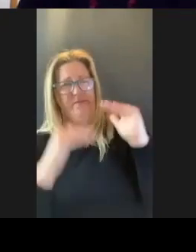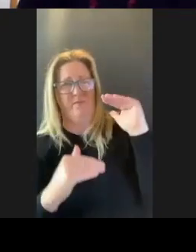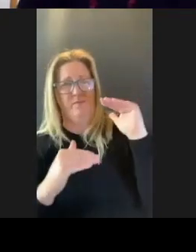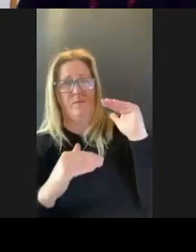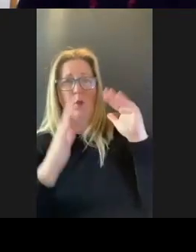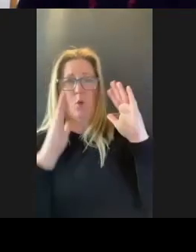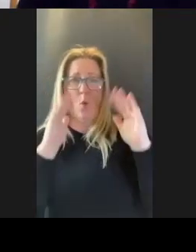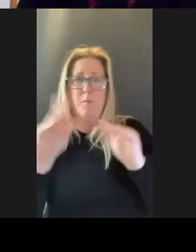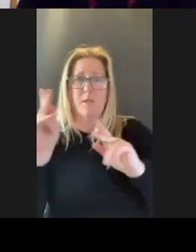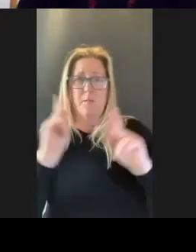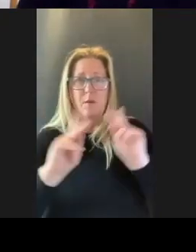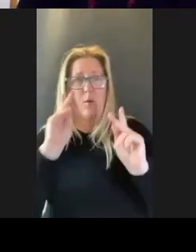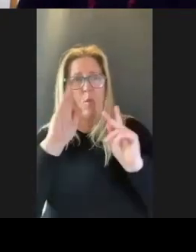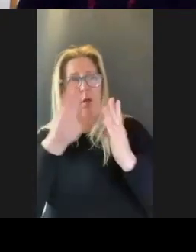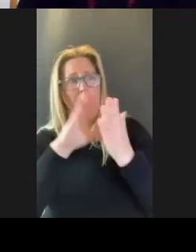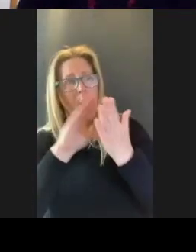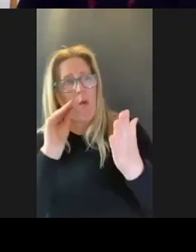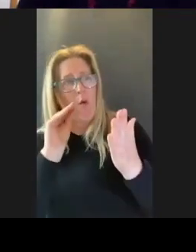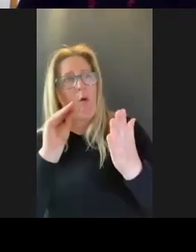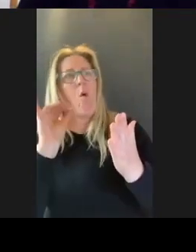take away with them?